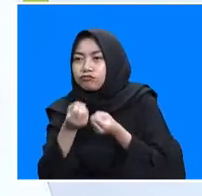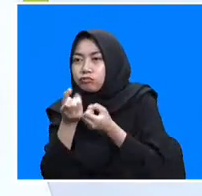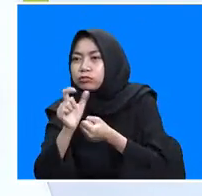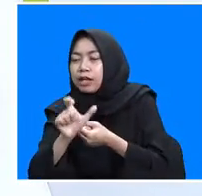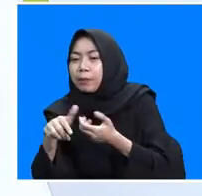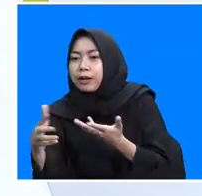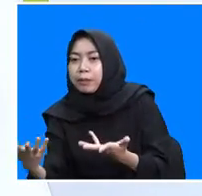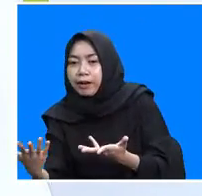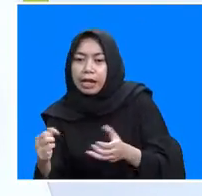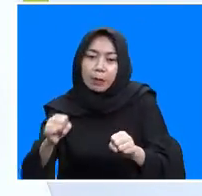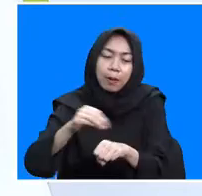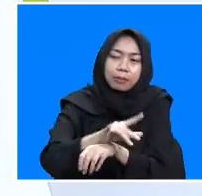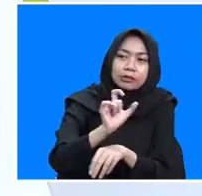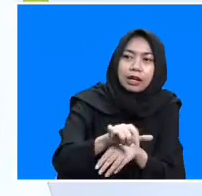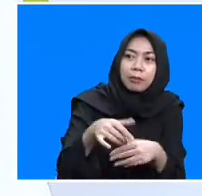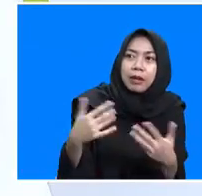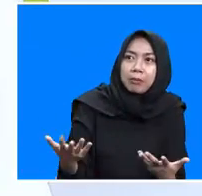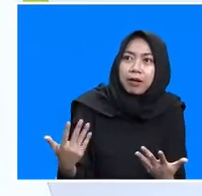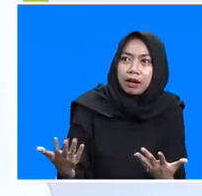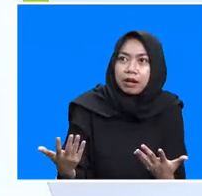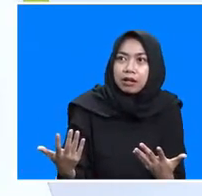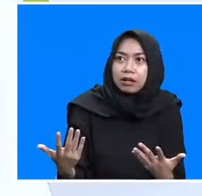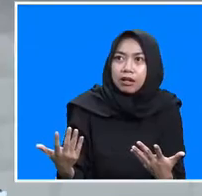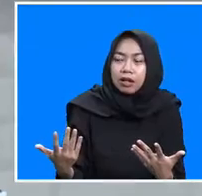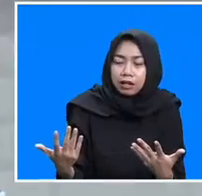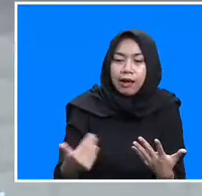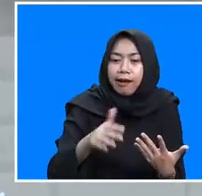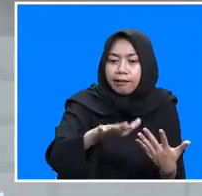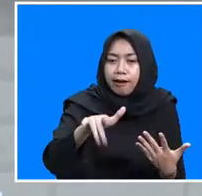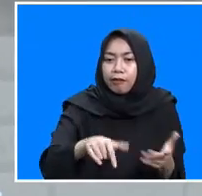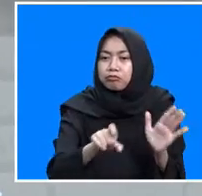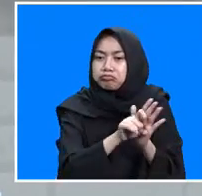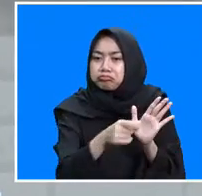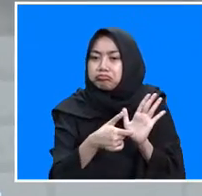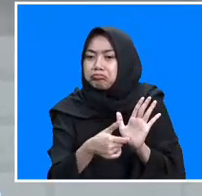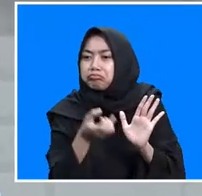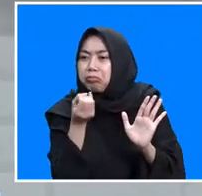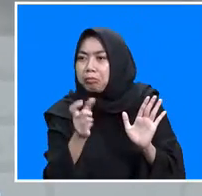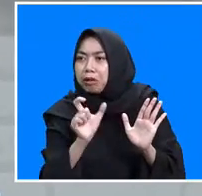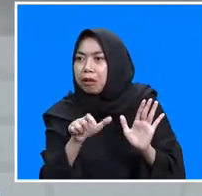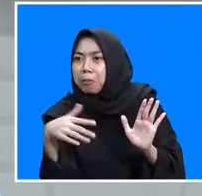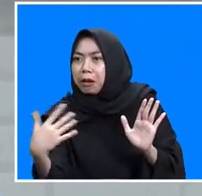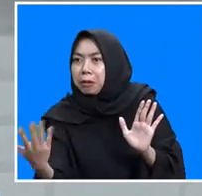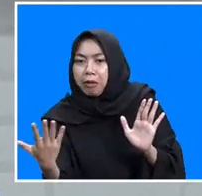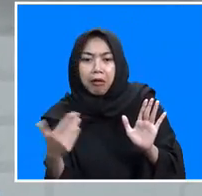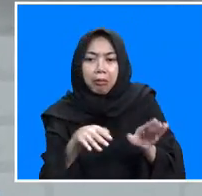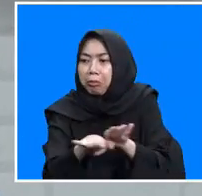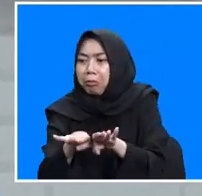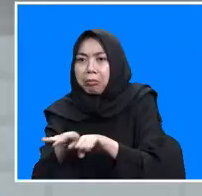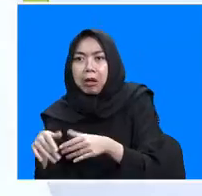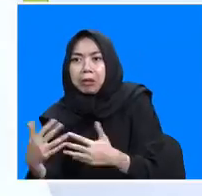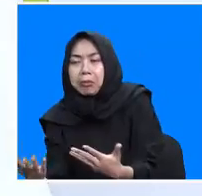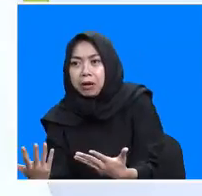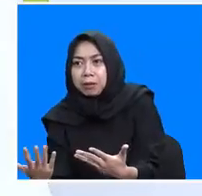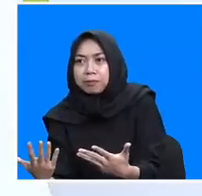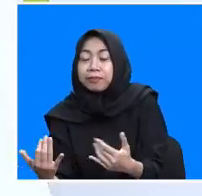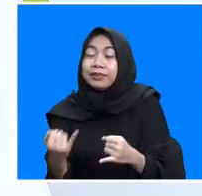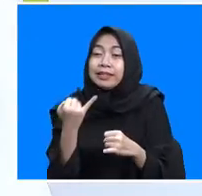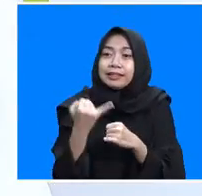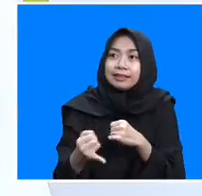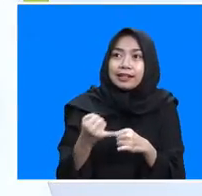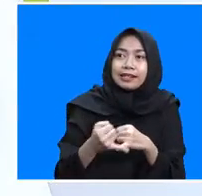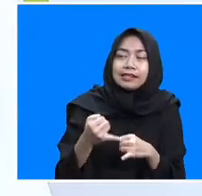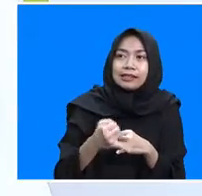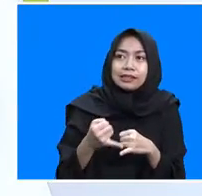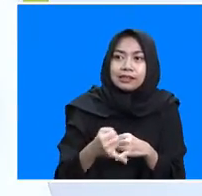inclusive classroom? How do we get the best out of students, and how do we assess and report on student outcomes? The last part